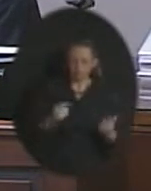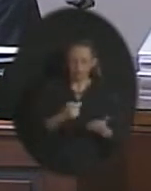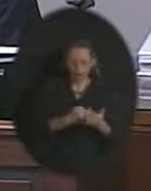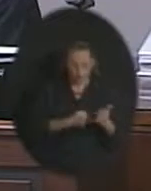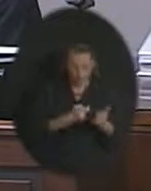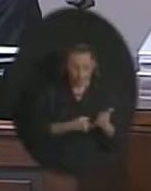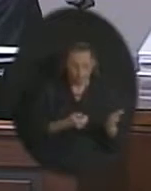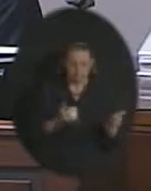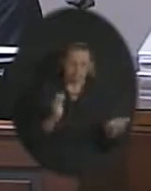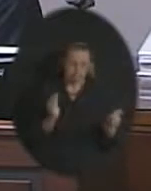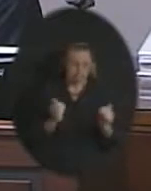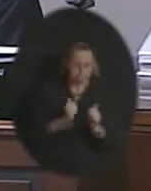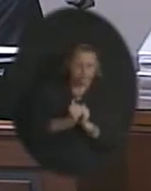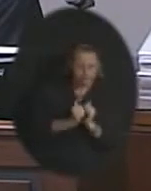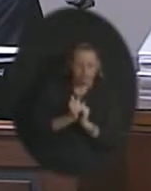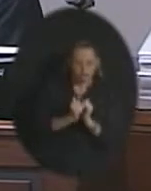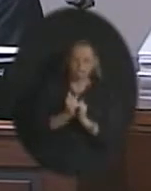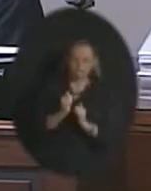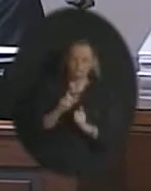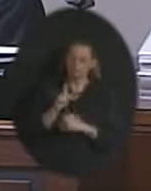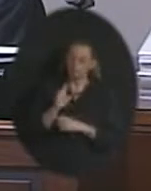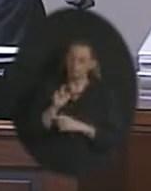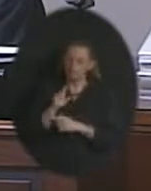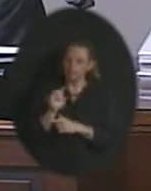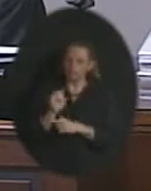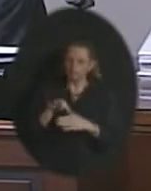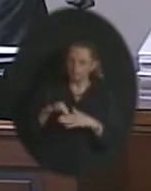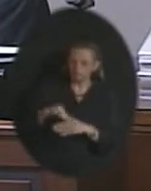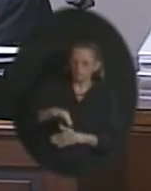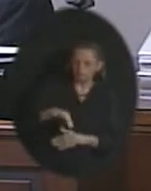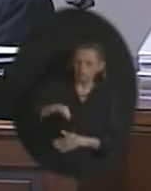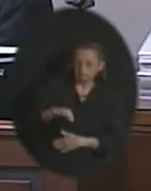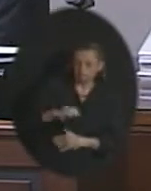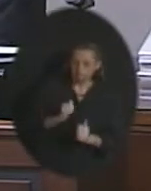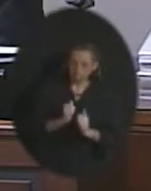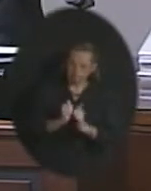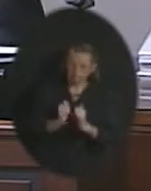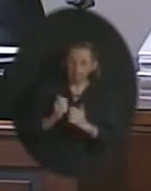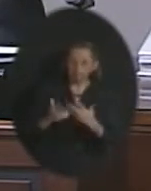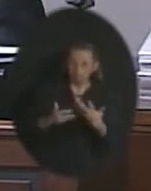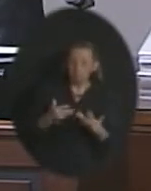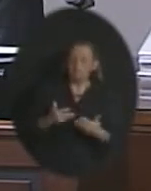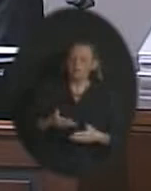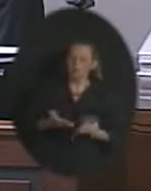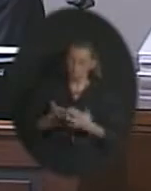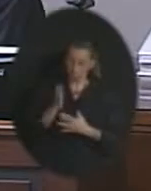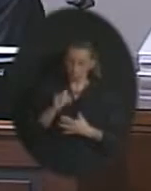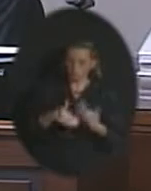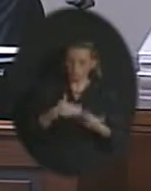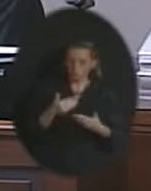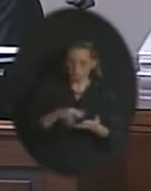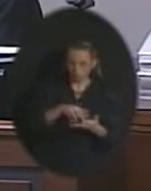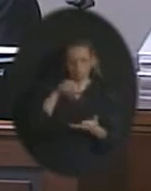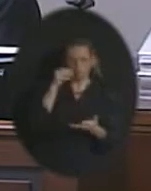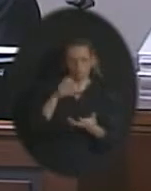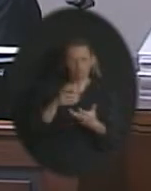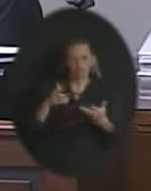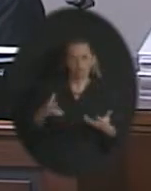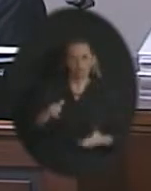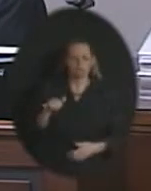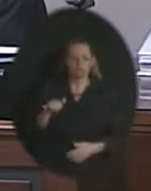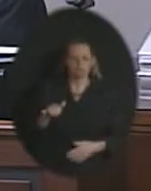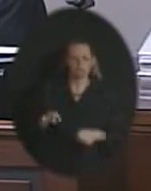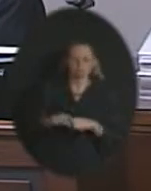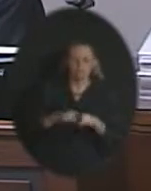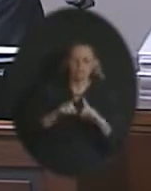deductibles competitive? Et cetera. So through the process, we've learned quite a bit, as a district, on our evaluation